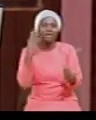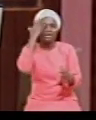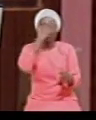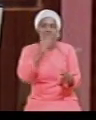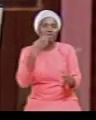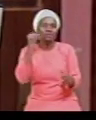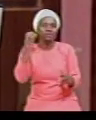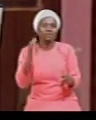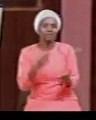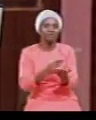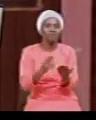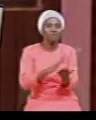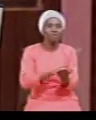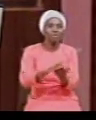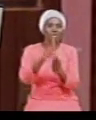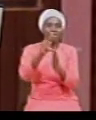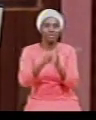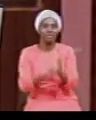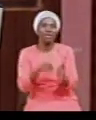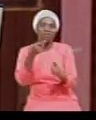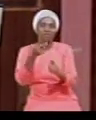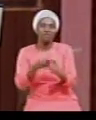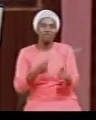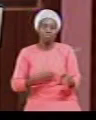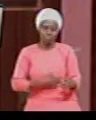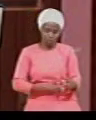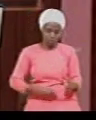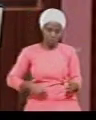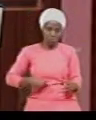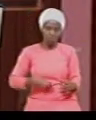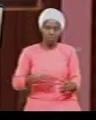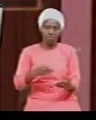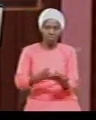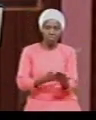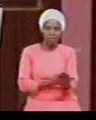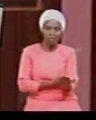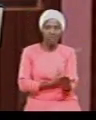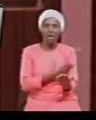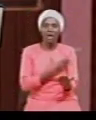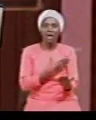beauties of holiness, from the womb of the morning, thou